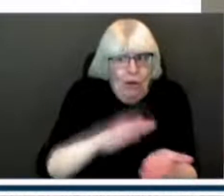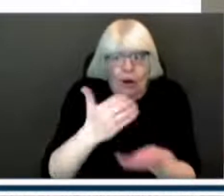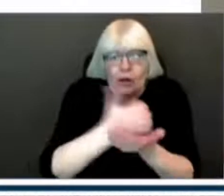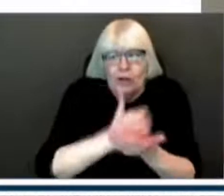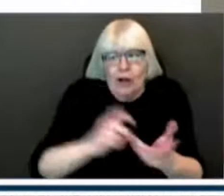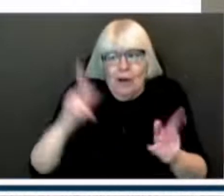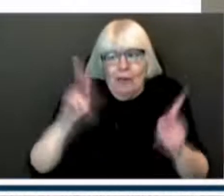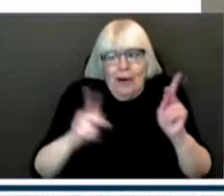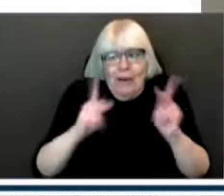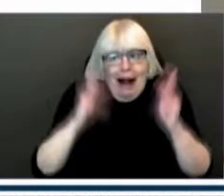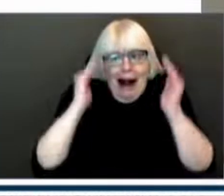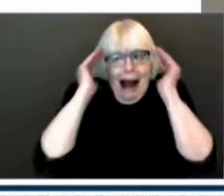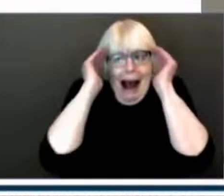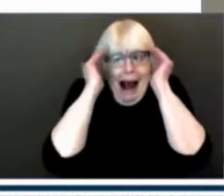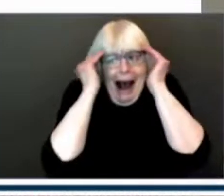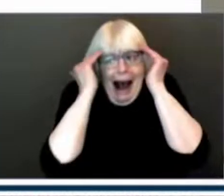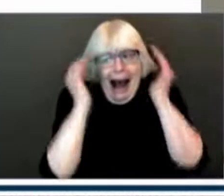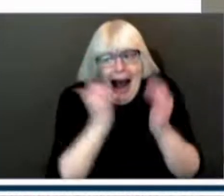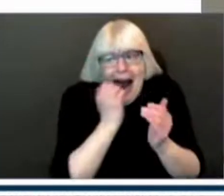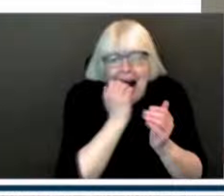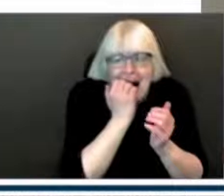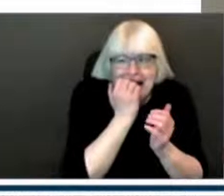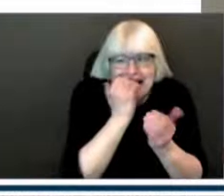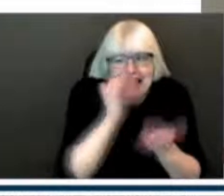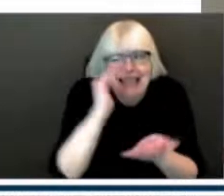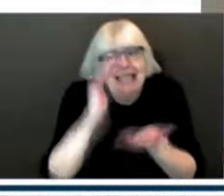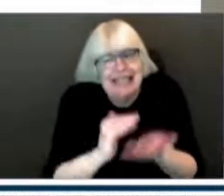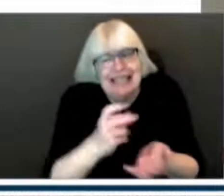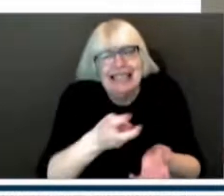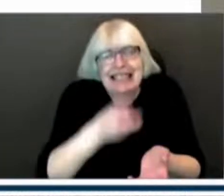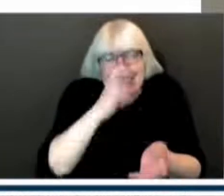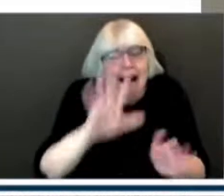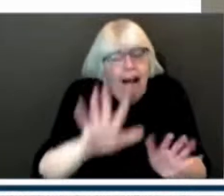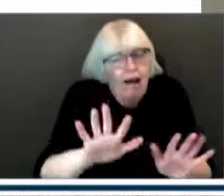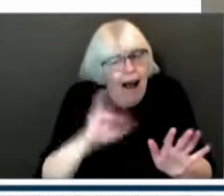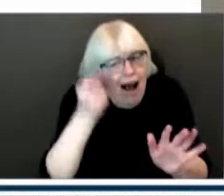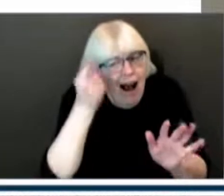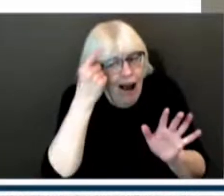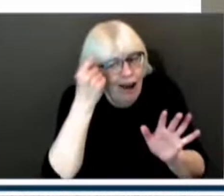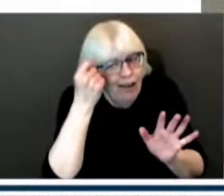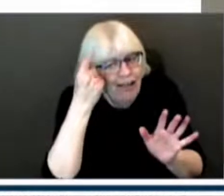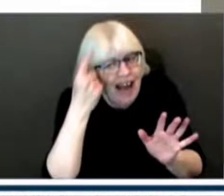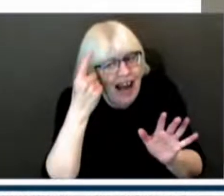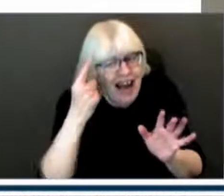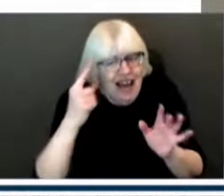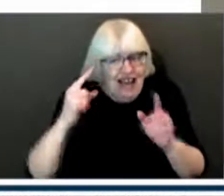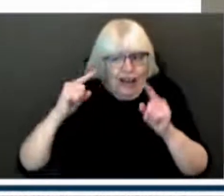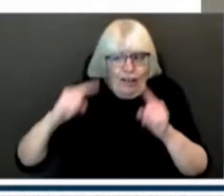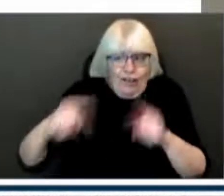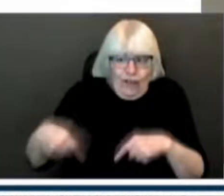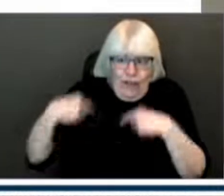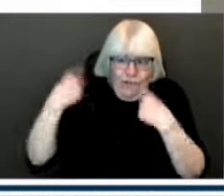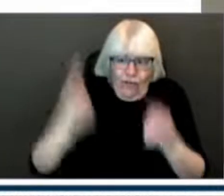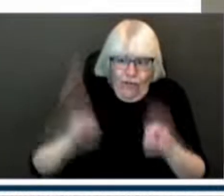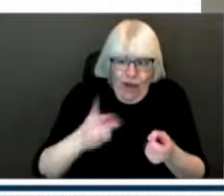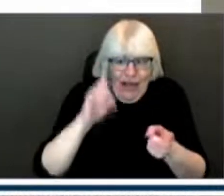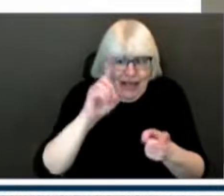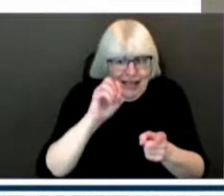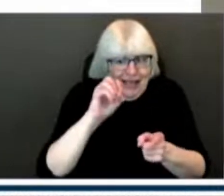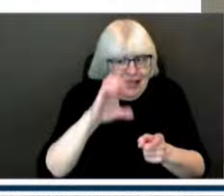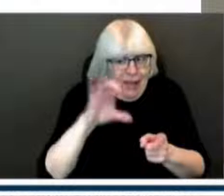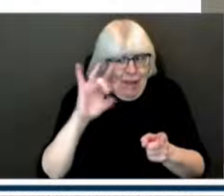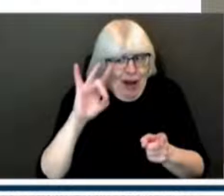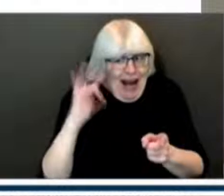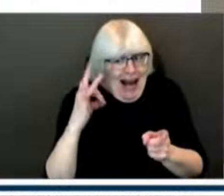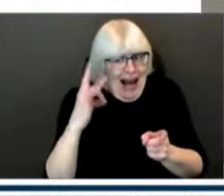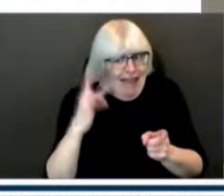has not been easy. We have lost 55 Nova Scotians since December 8th, which is the start of the Omicron wave,